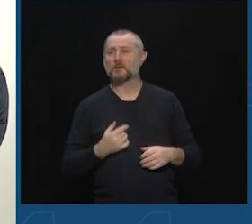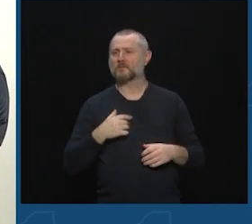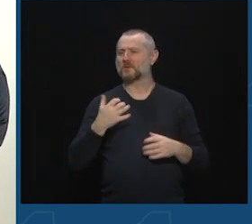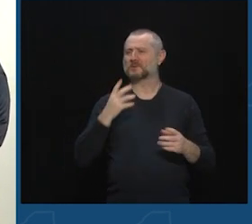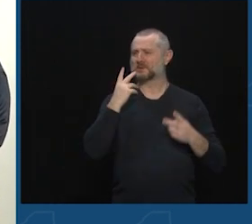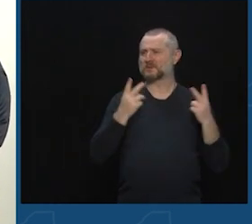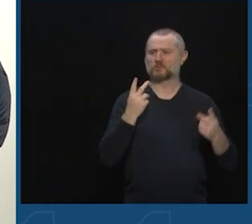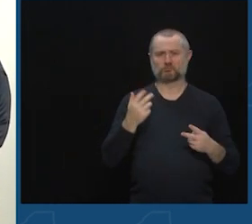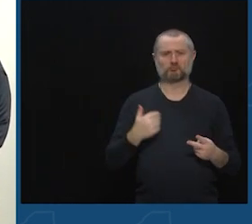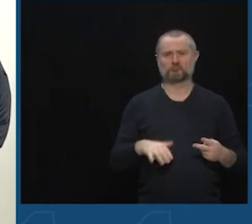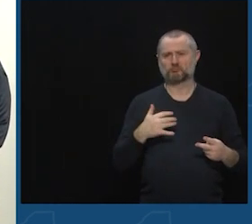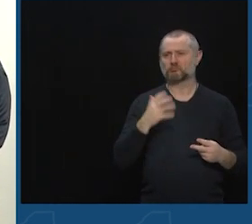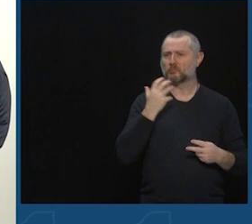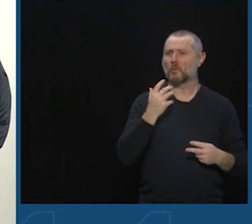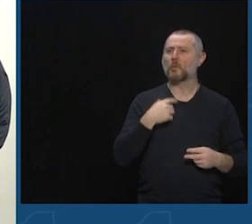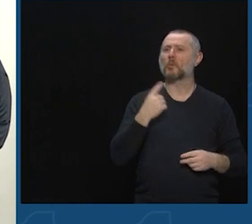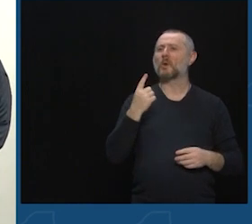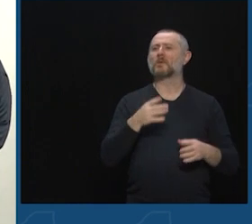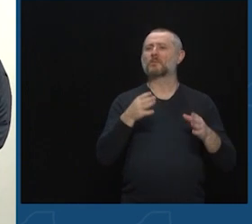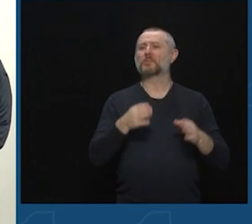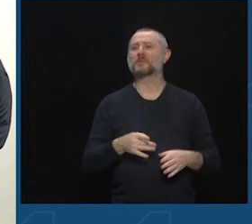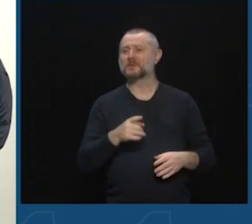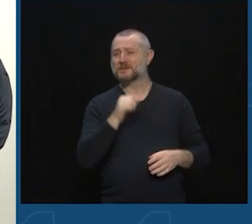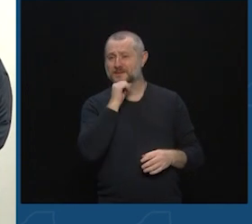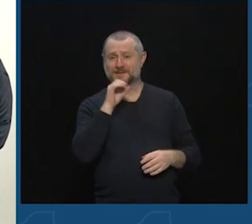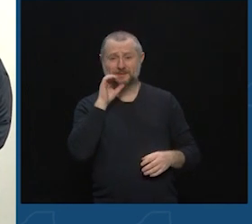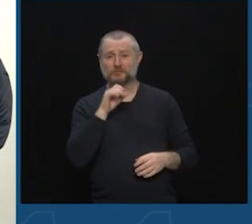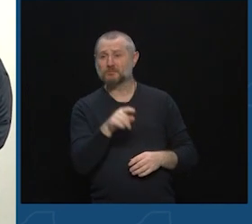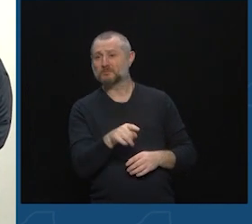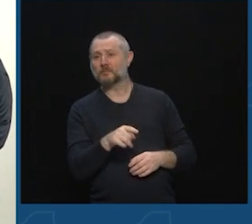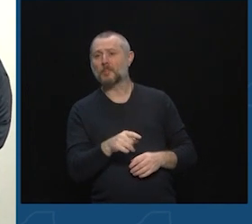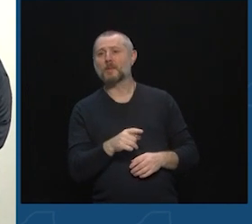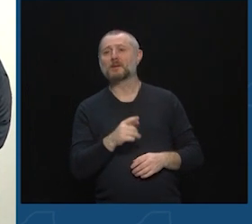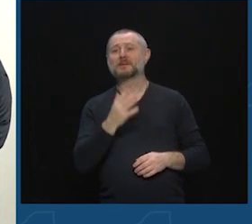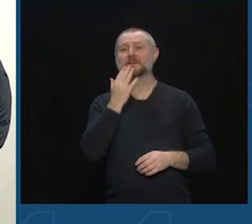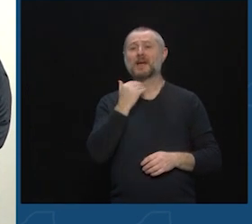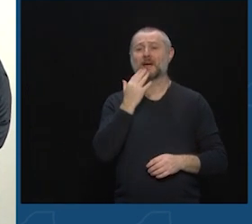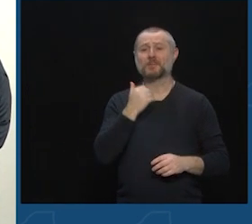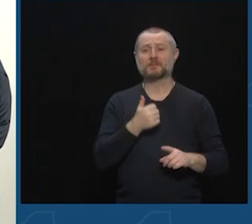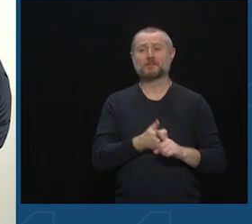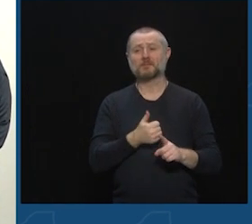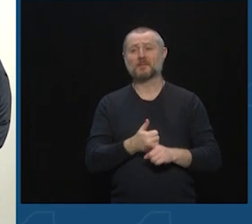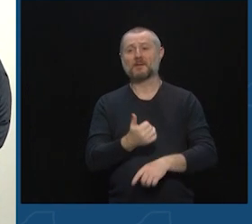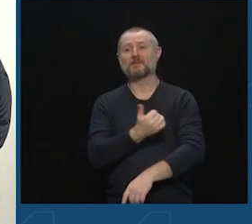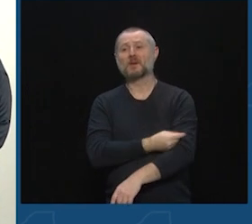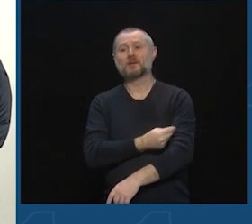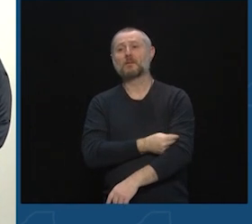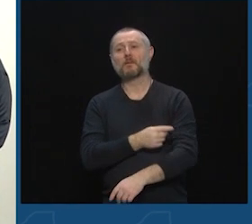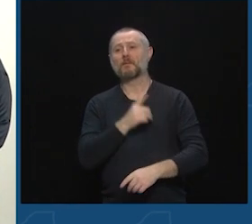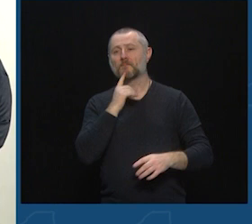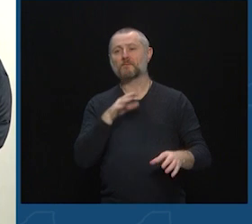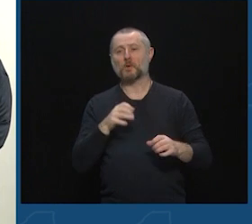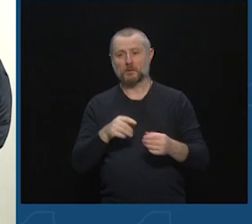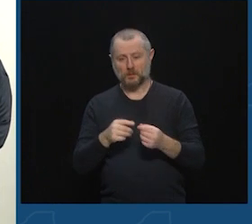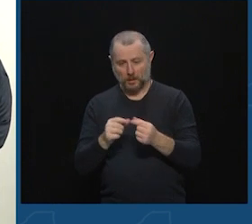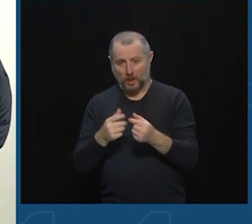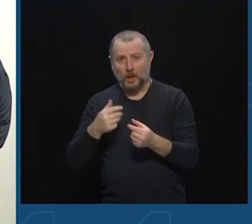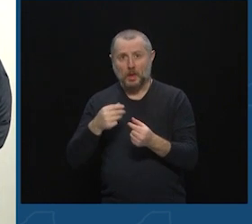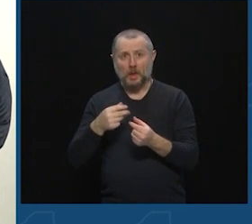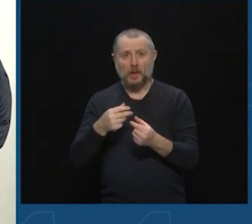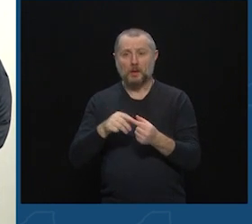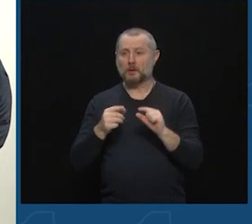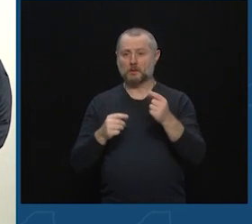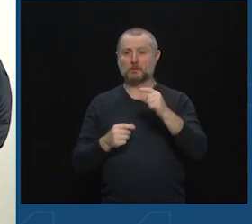from a senior in one of our towns whose insulin had frozen, and we were able to get that thawed and administer